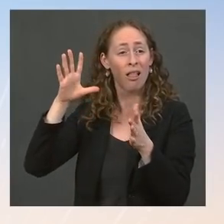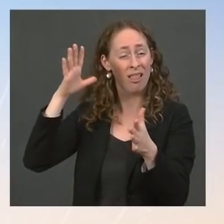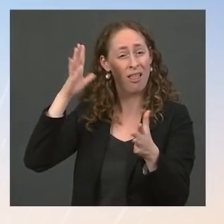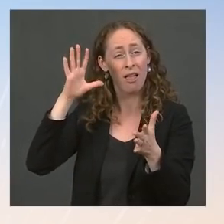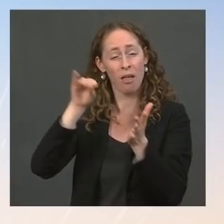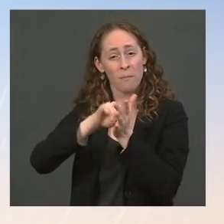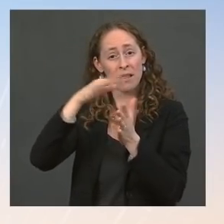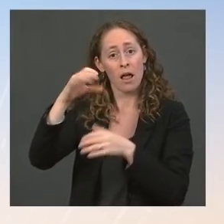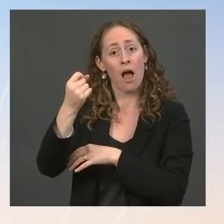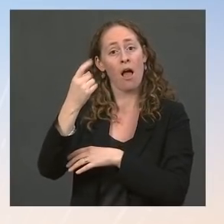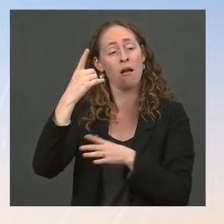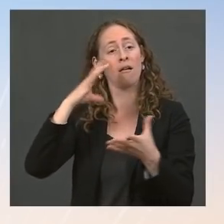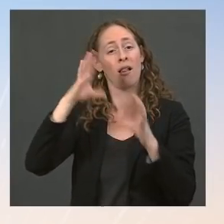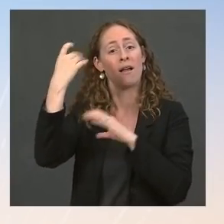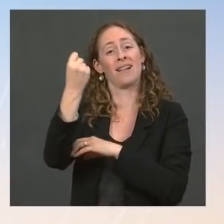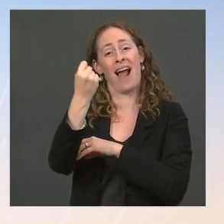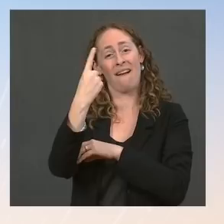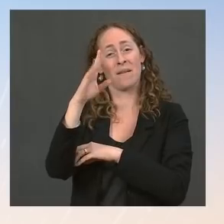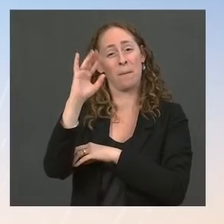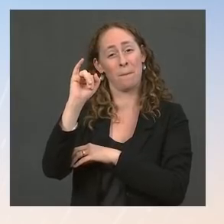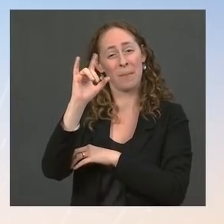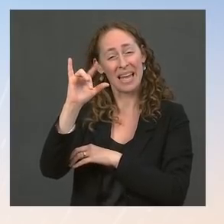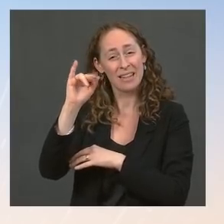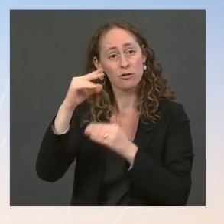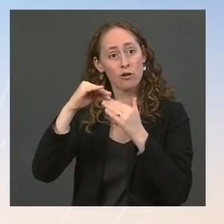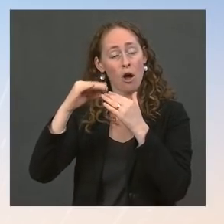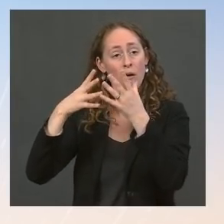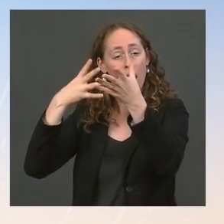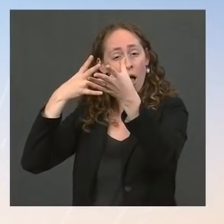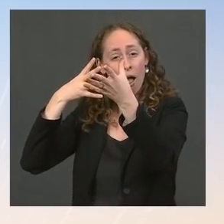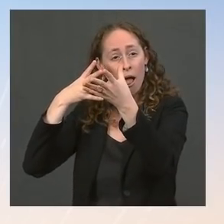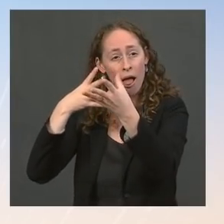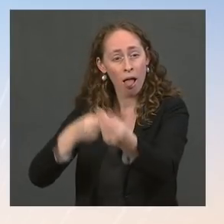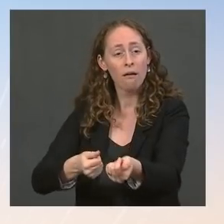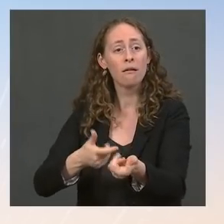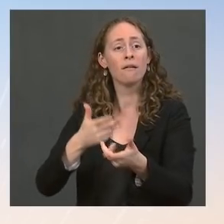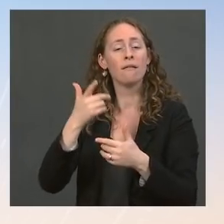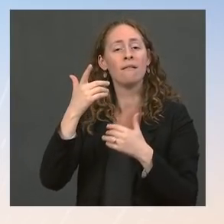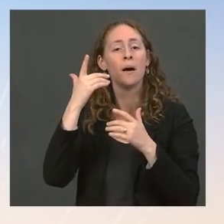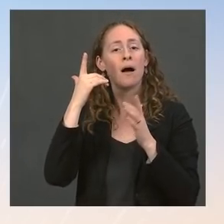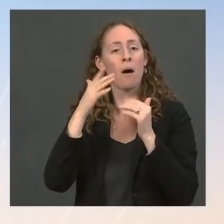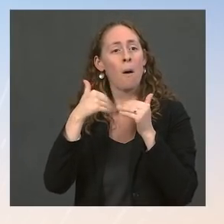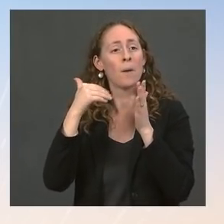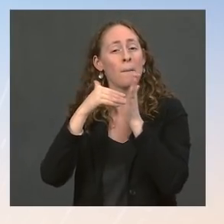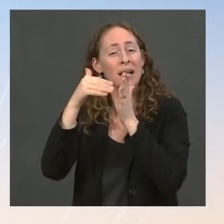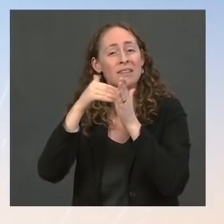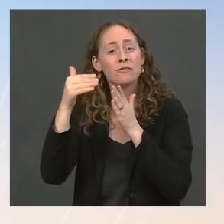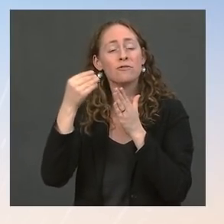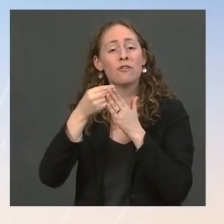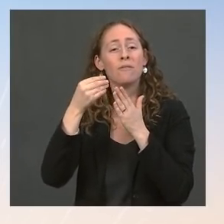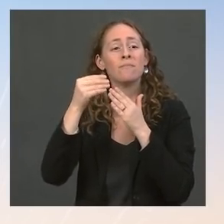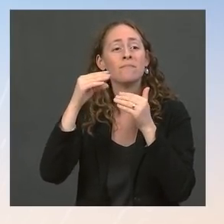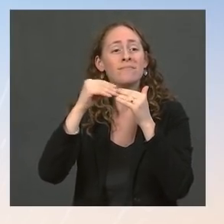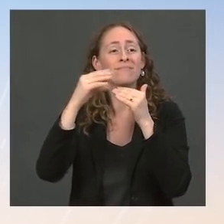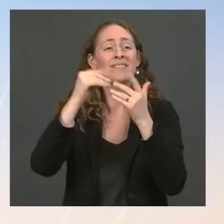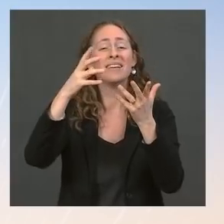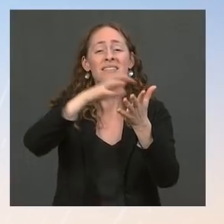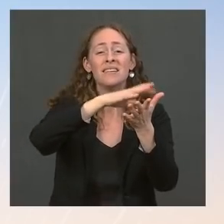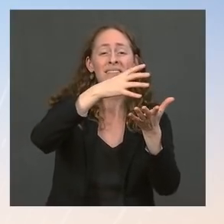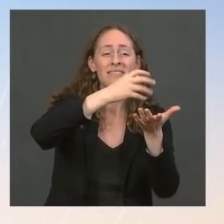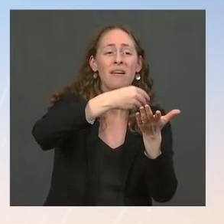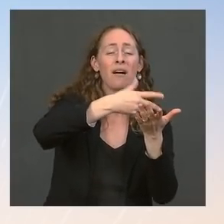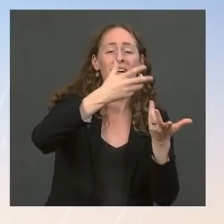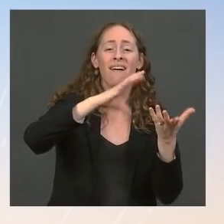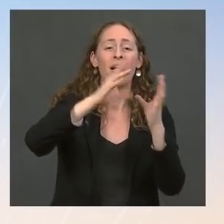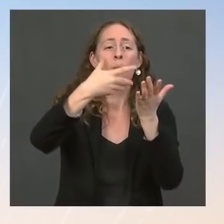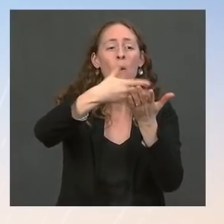$31.4 million per day. And what's more, that cost estimate doesn't even include other harmful effects, including more